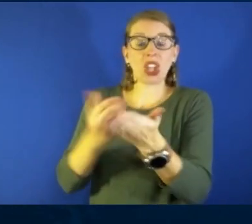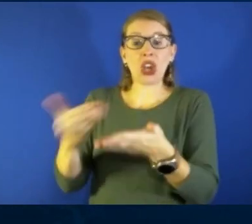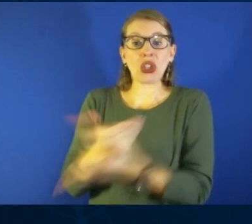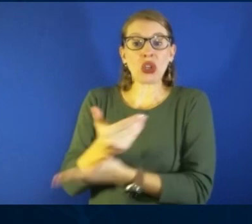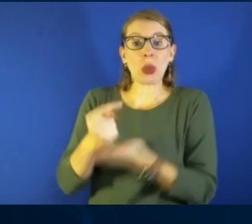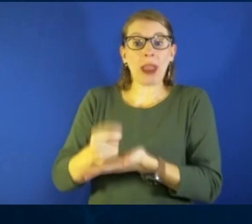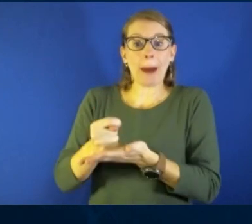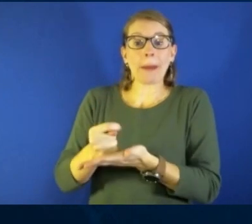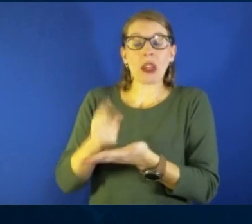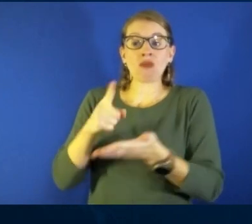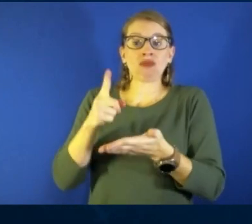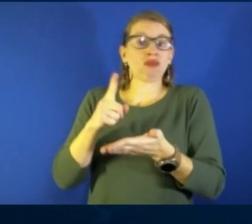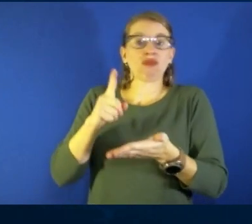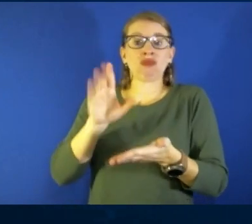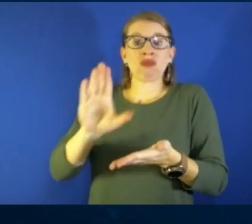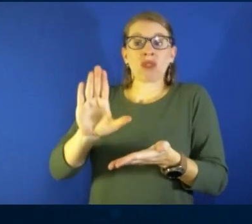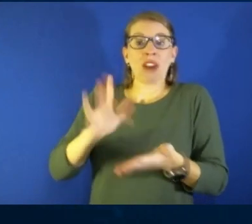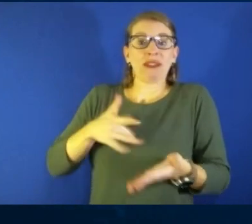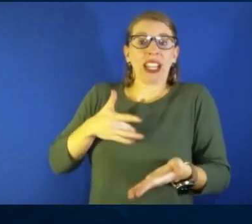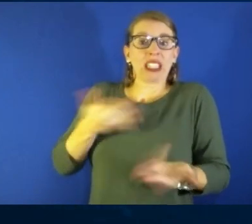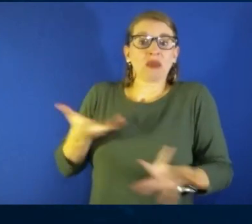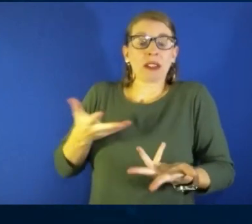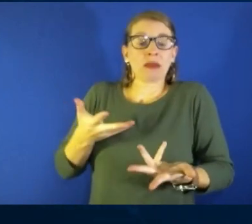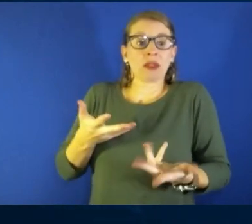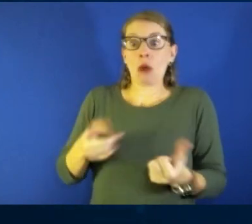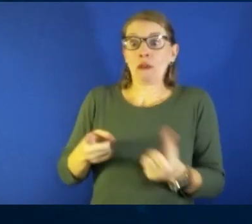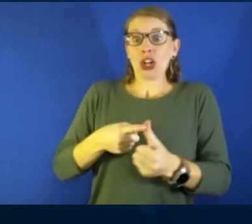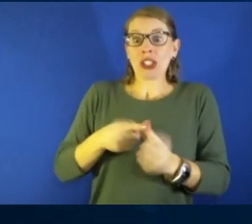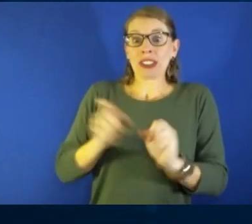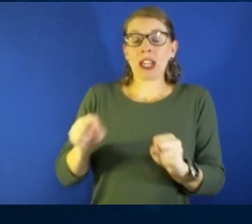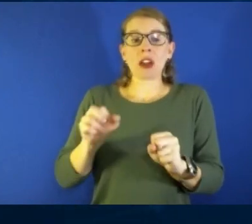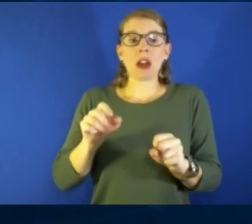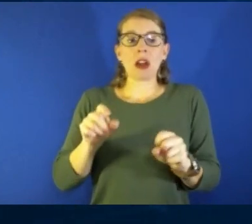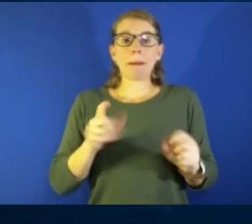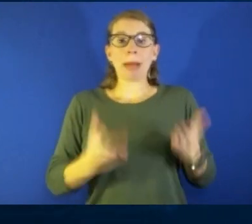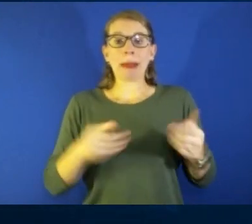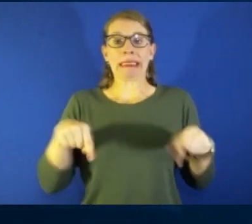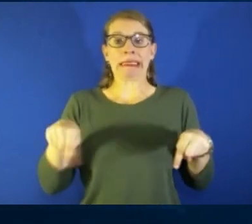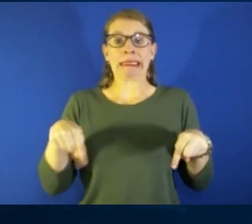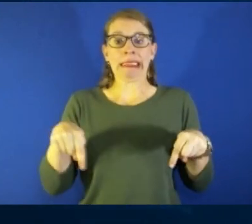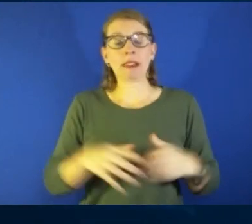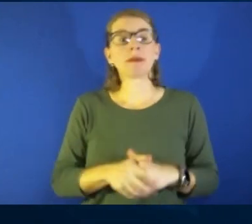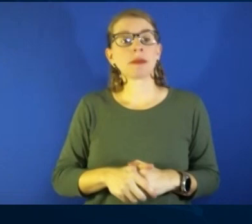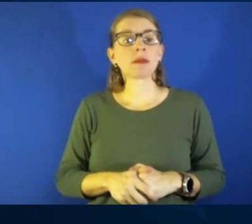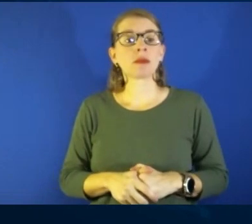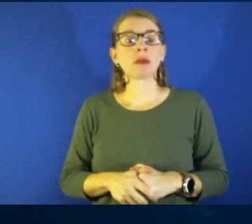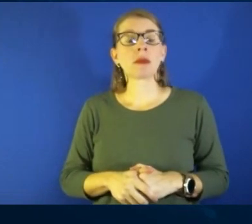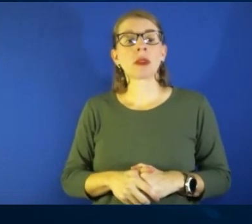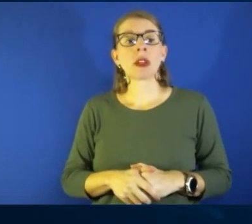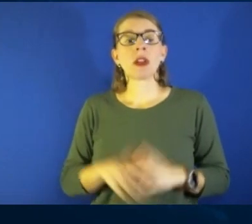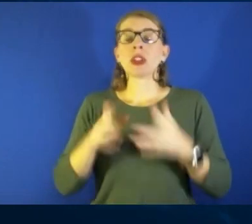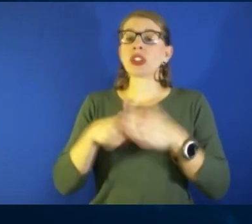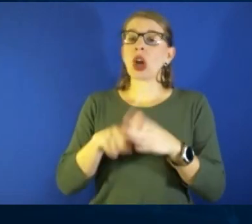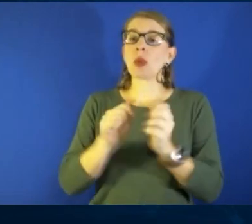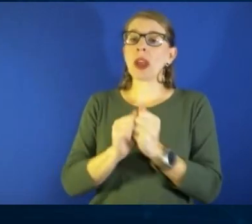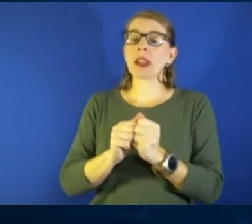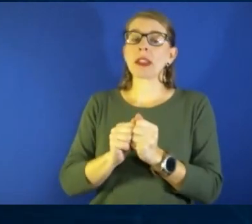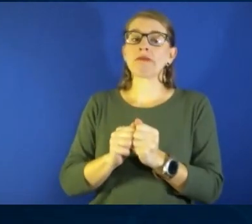and say, you're going to be the first? That could be very exciting. Also a little nerves. Right. Well, we kind of start with,